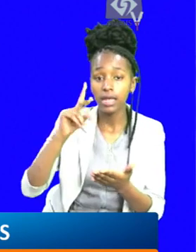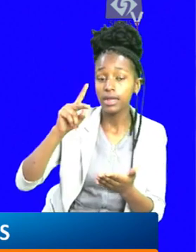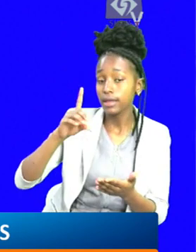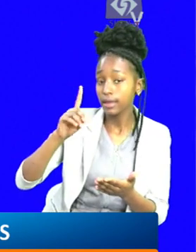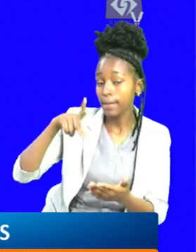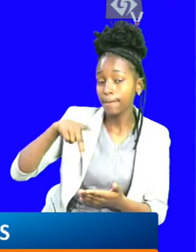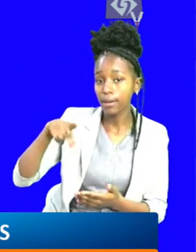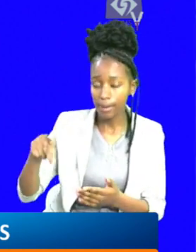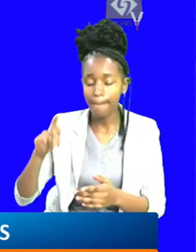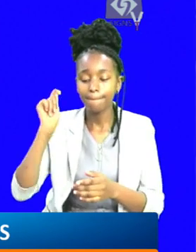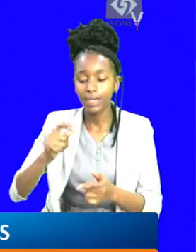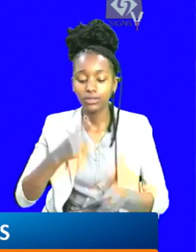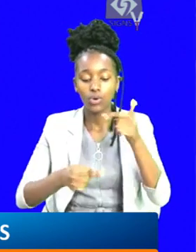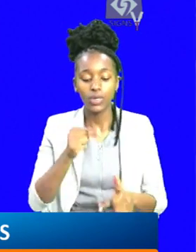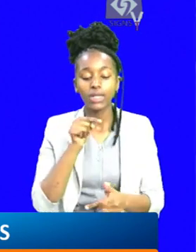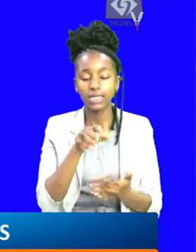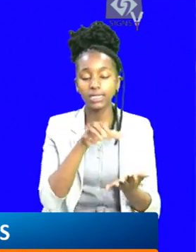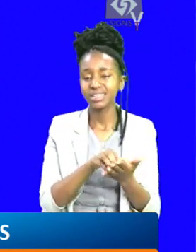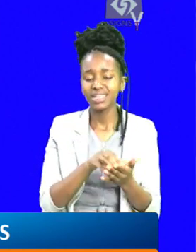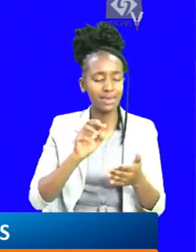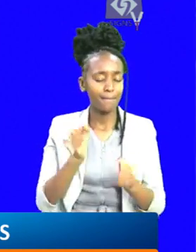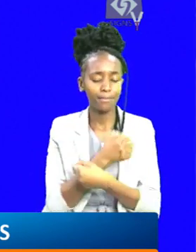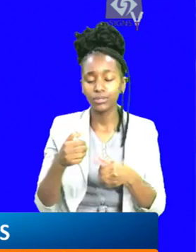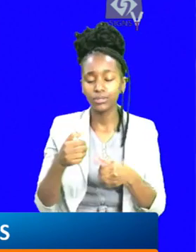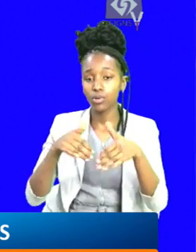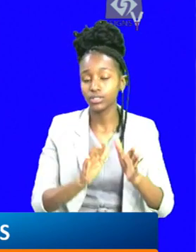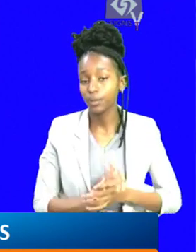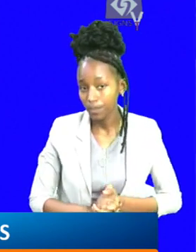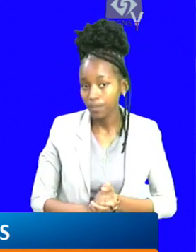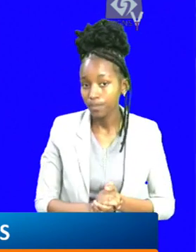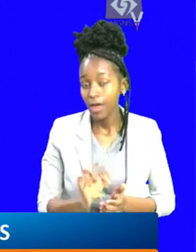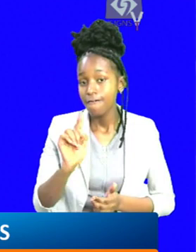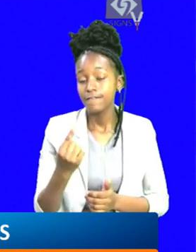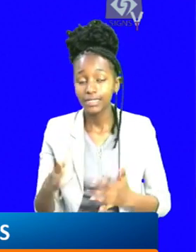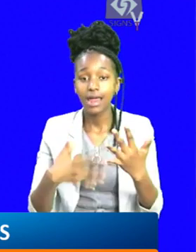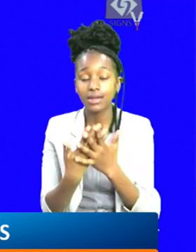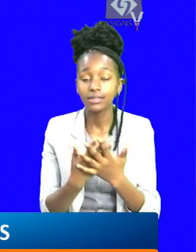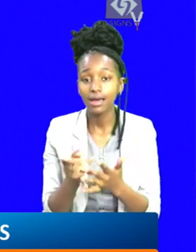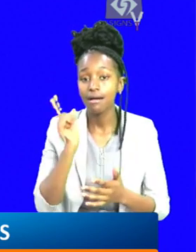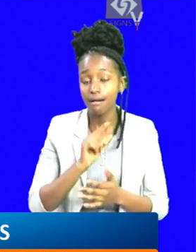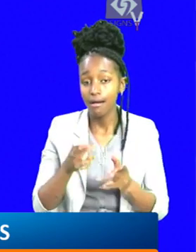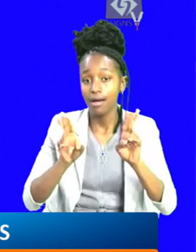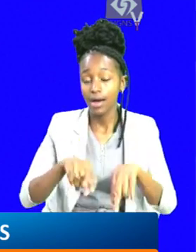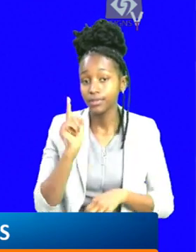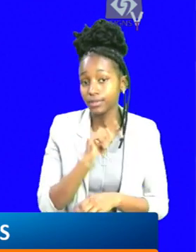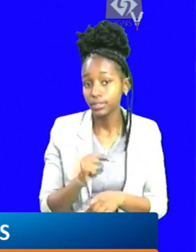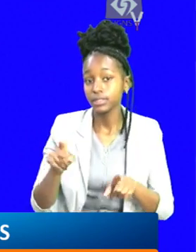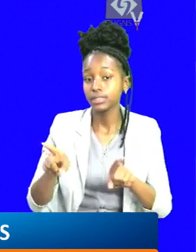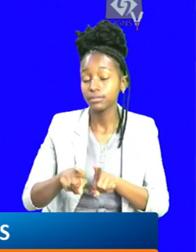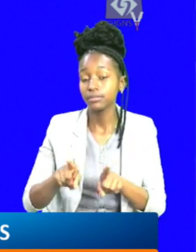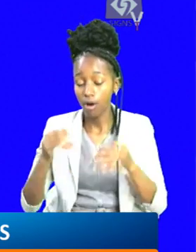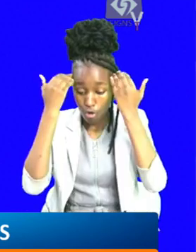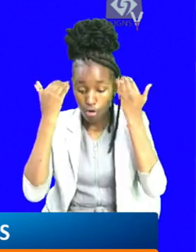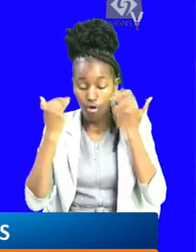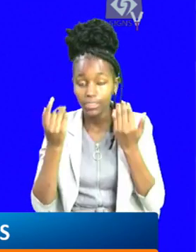matters, this is a national security matter. I have told the ODPP, we must win